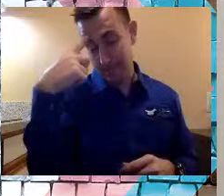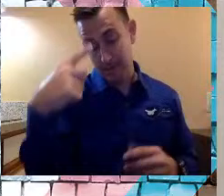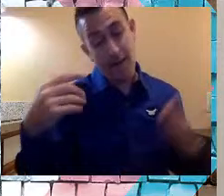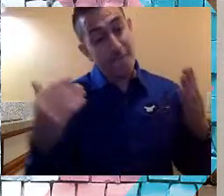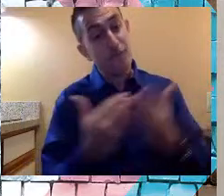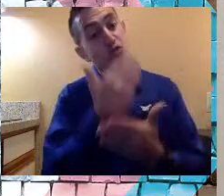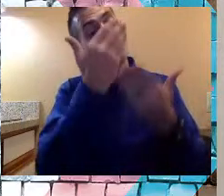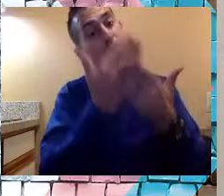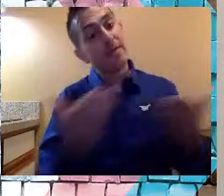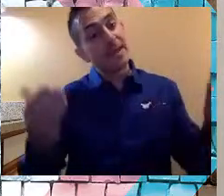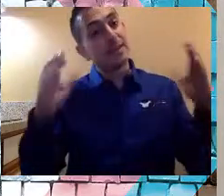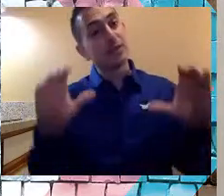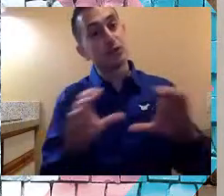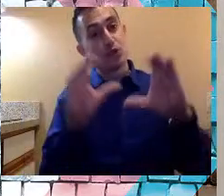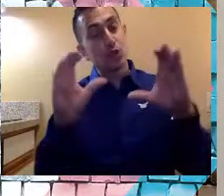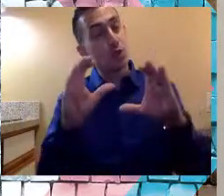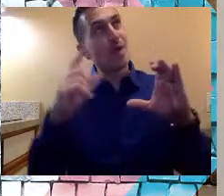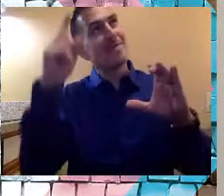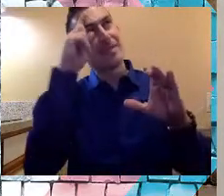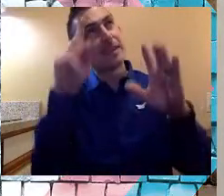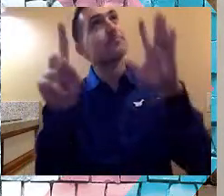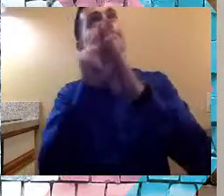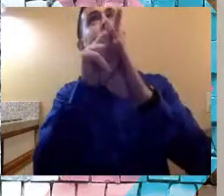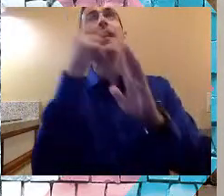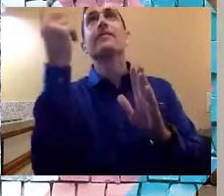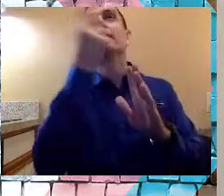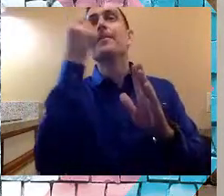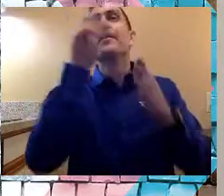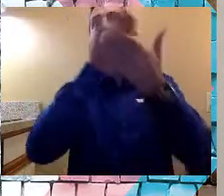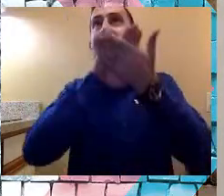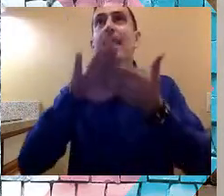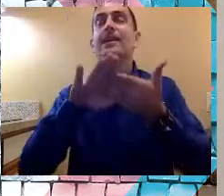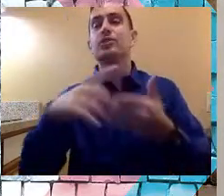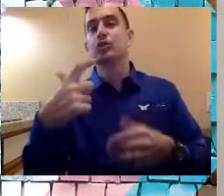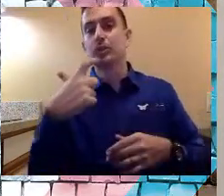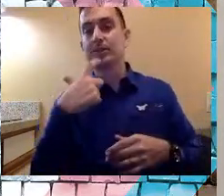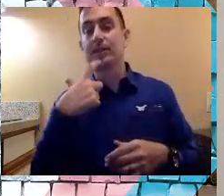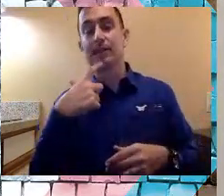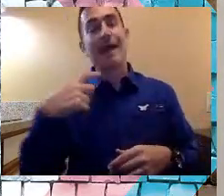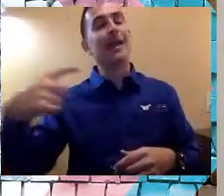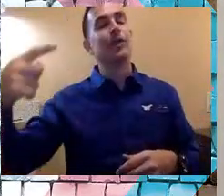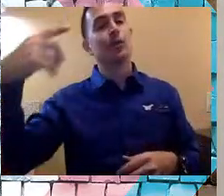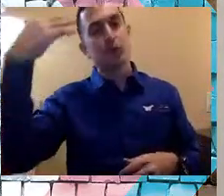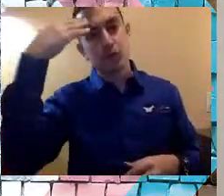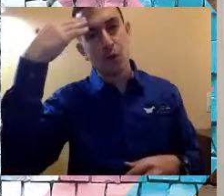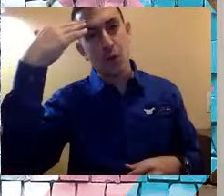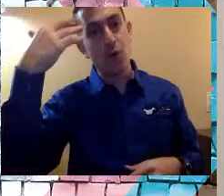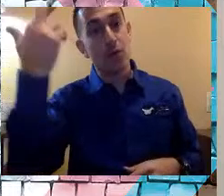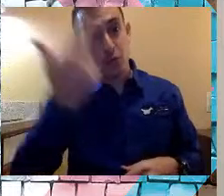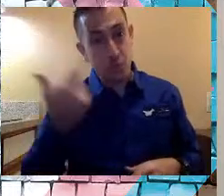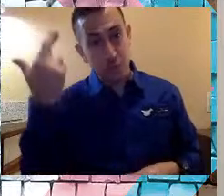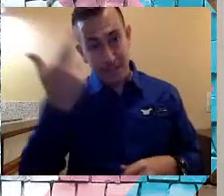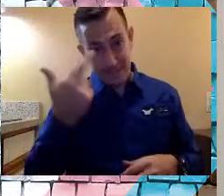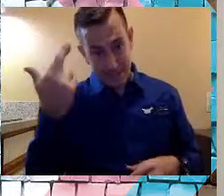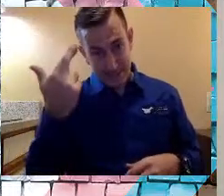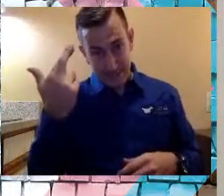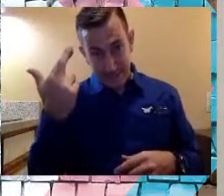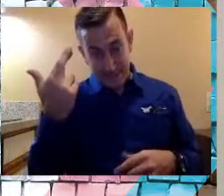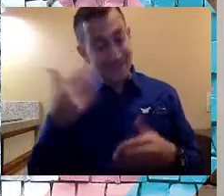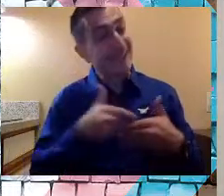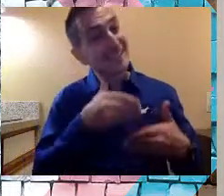say. Then you'll know why kindness counts and look forward to each day. Isn't